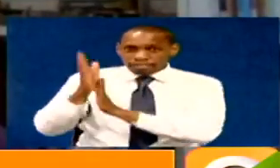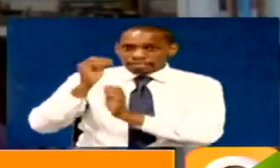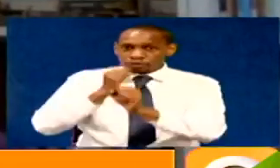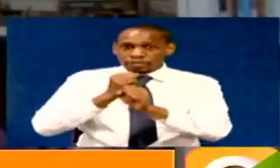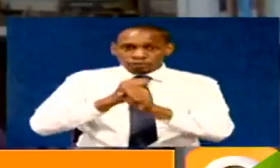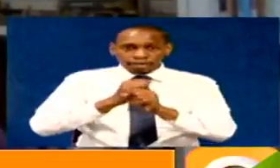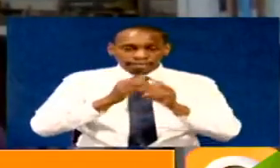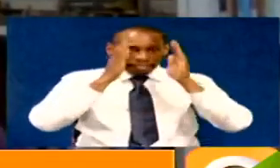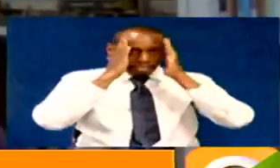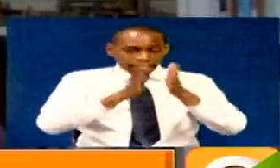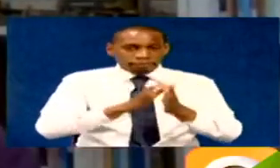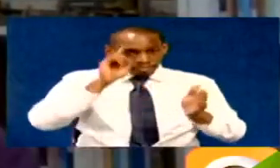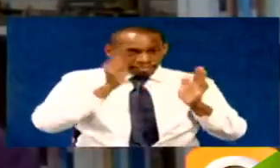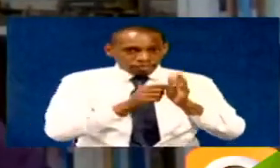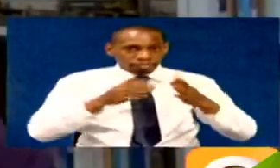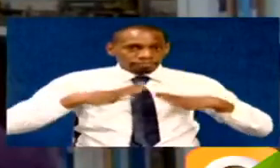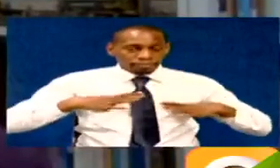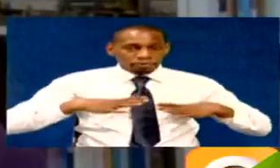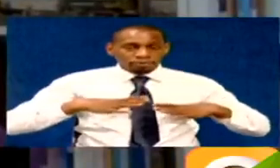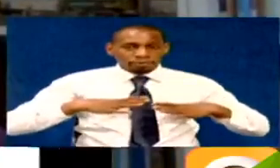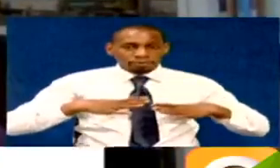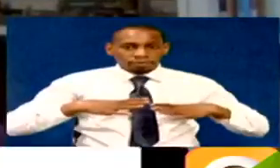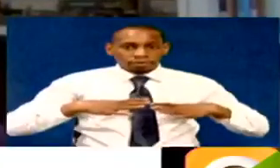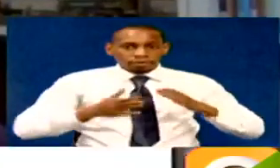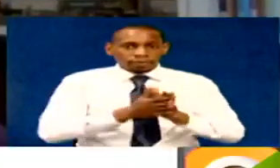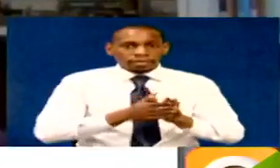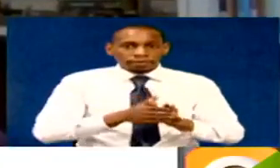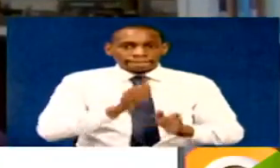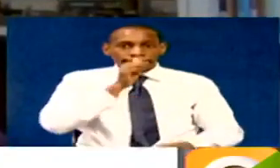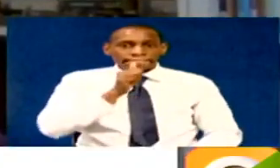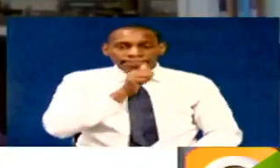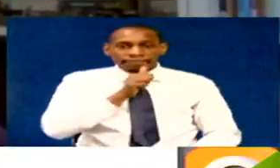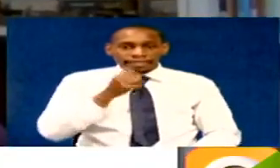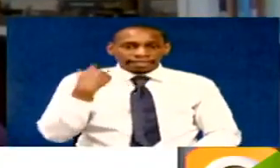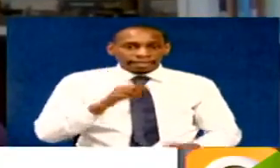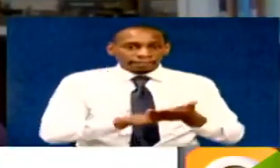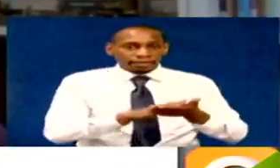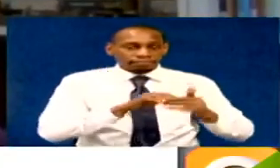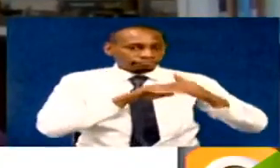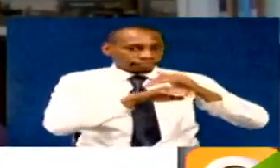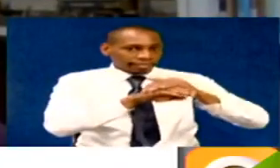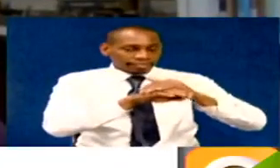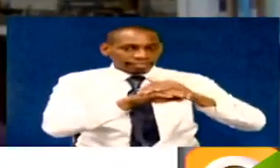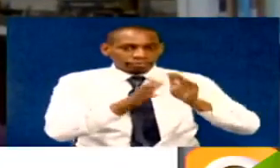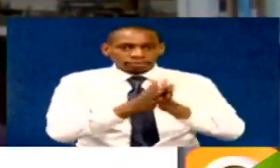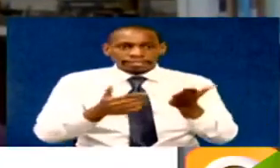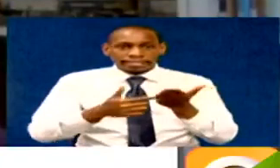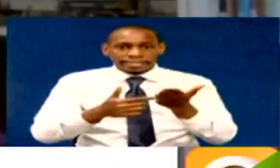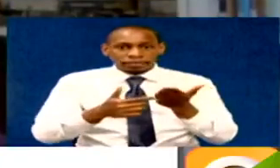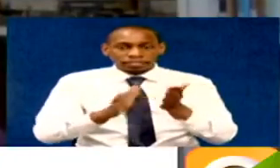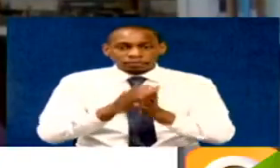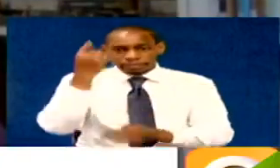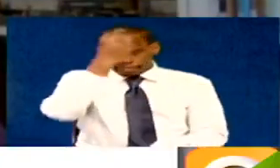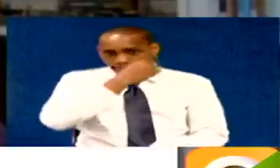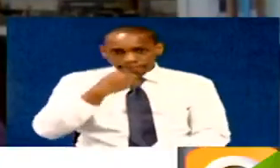on protecting people from bad passwords. You know, things like the password manager tool and the anti-spam technology and the anti-phishing technology